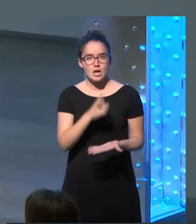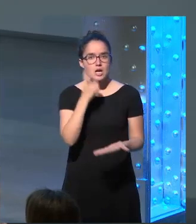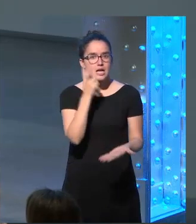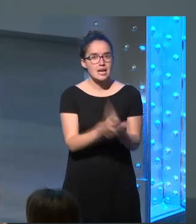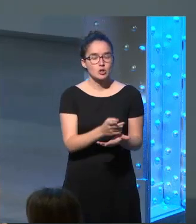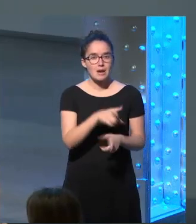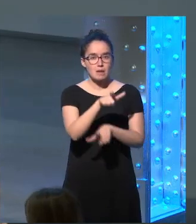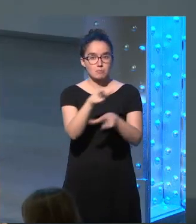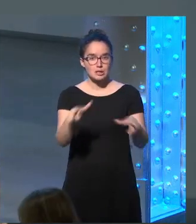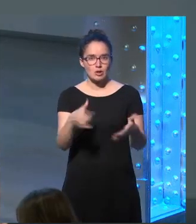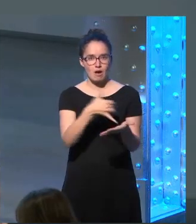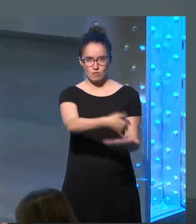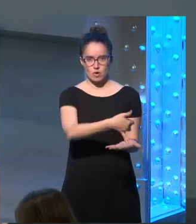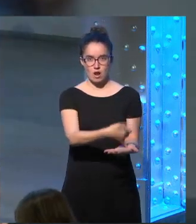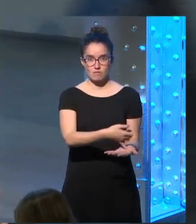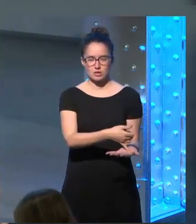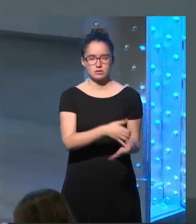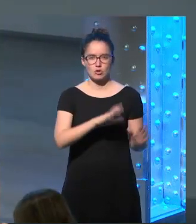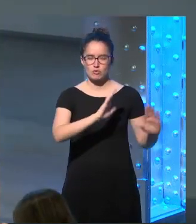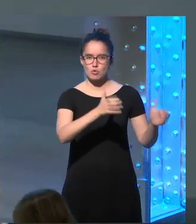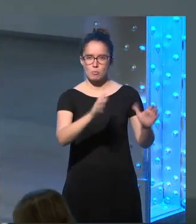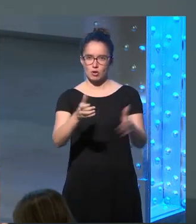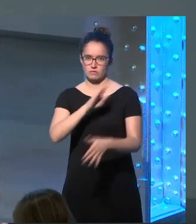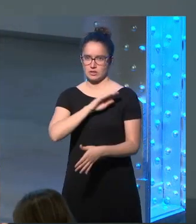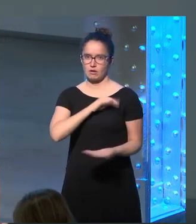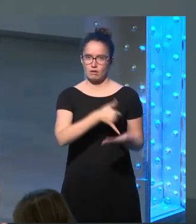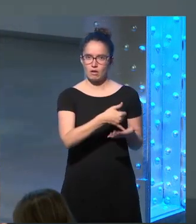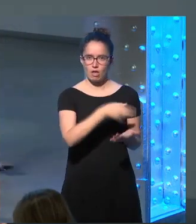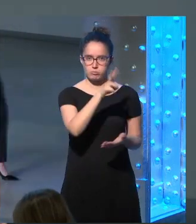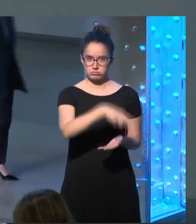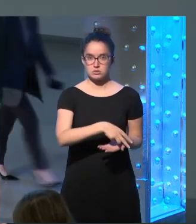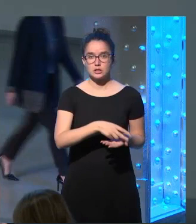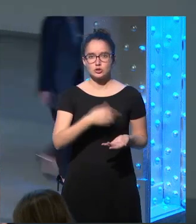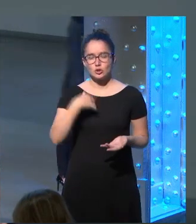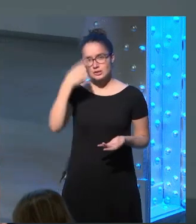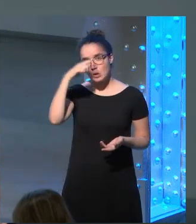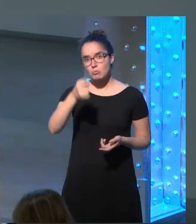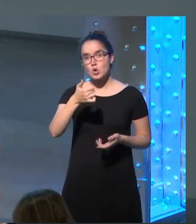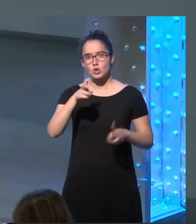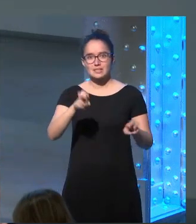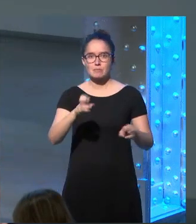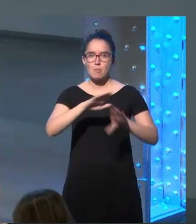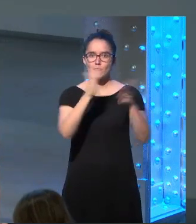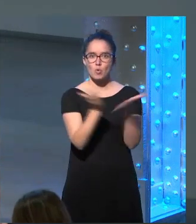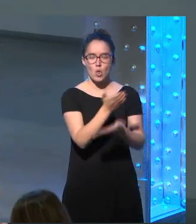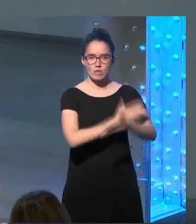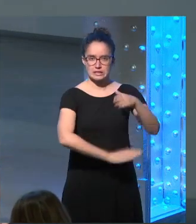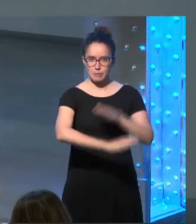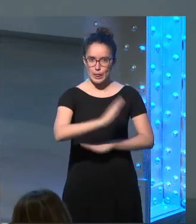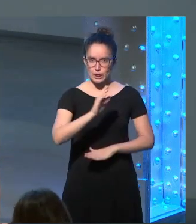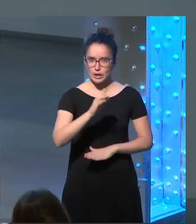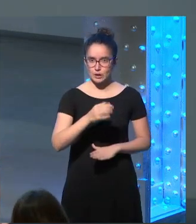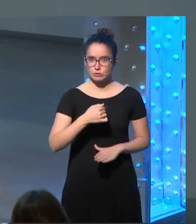is more so for those vulnerable groups of population. There are many, and I know the